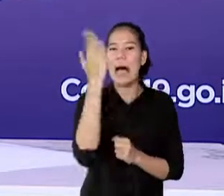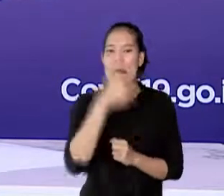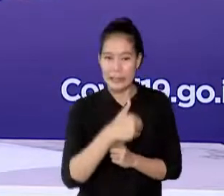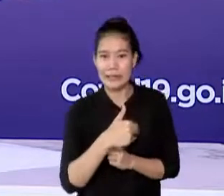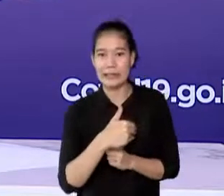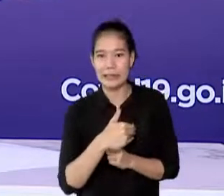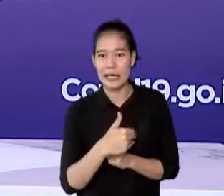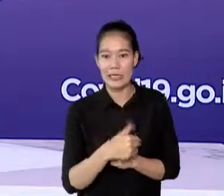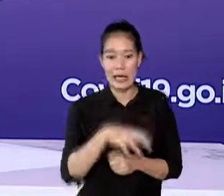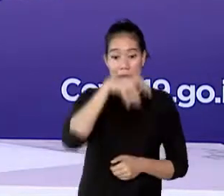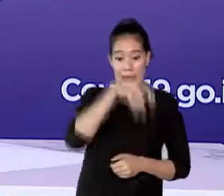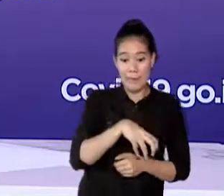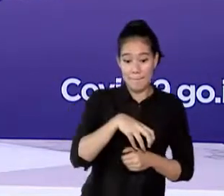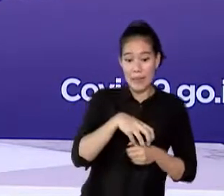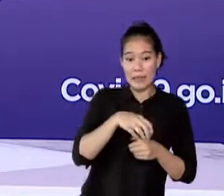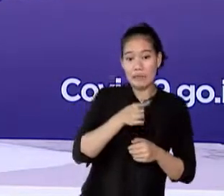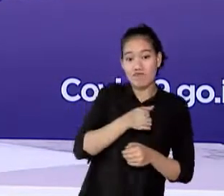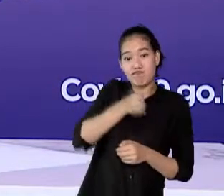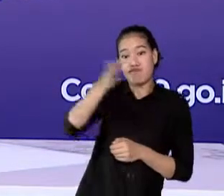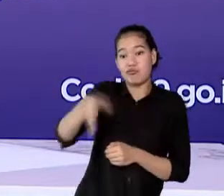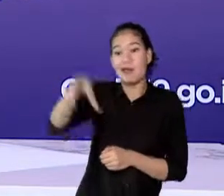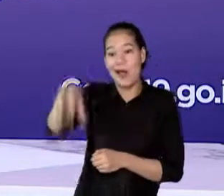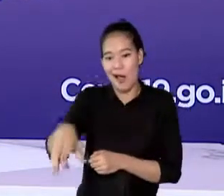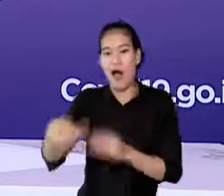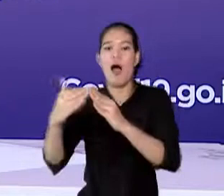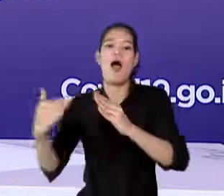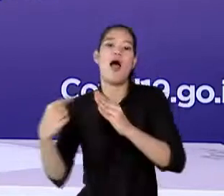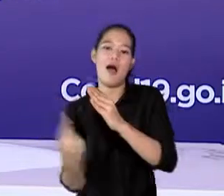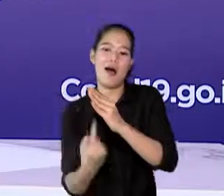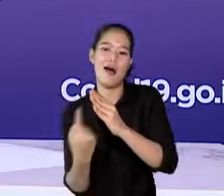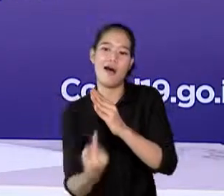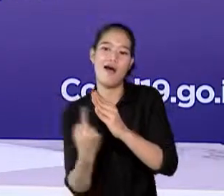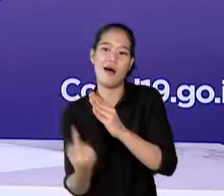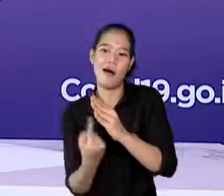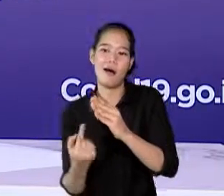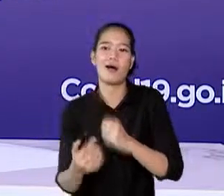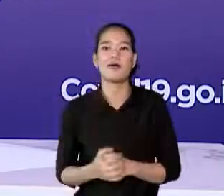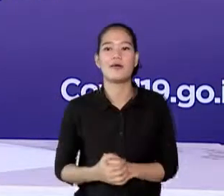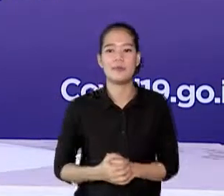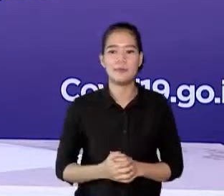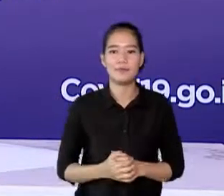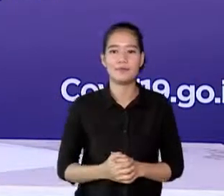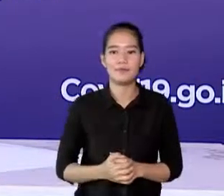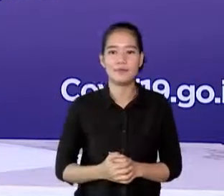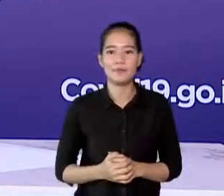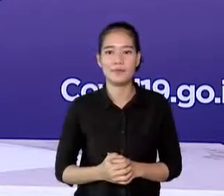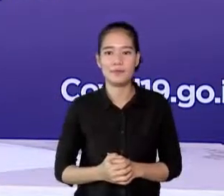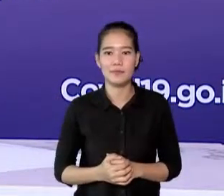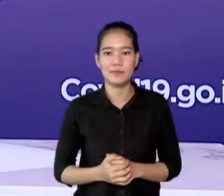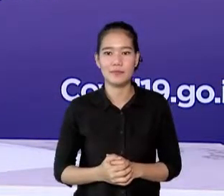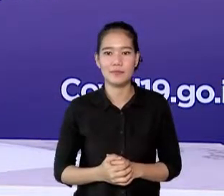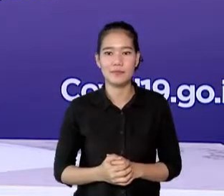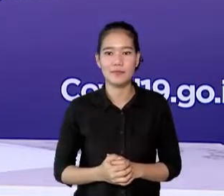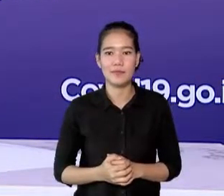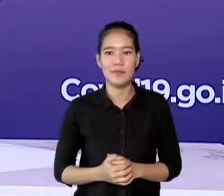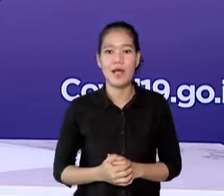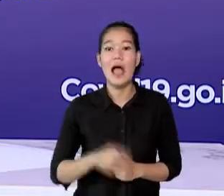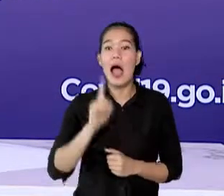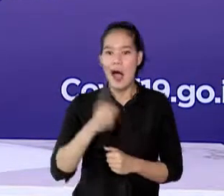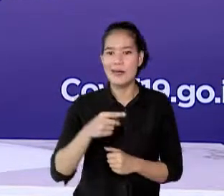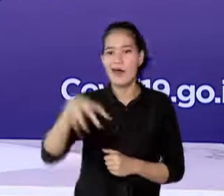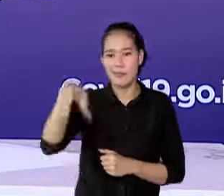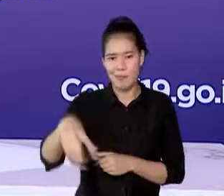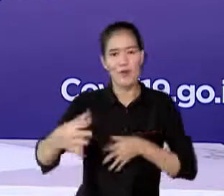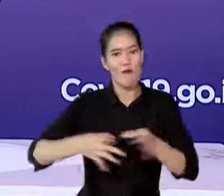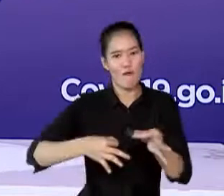destination prior to the carrying out activities. Quarantine is carried out at the facilities provided in